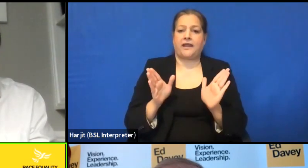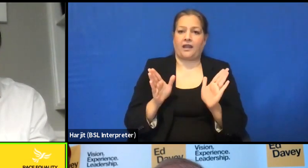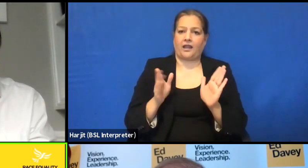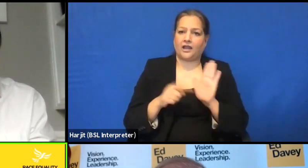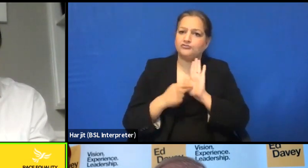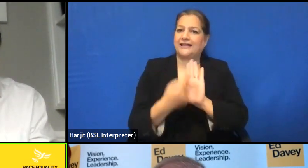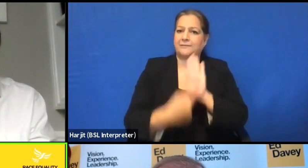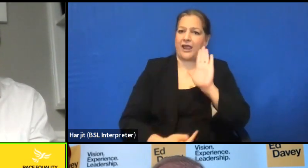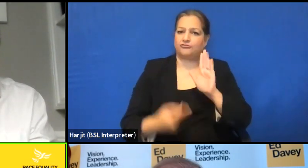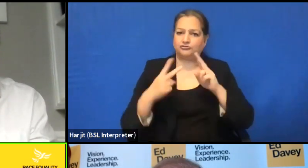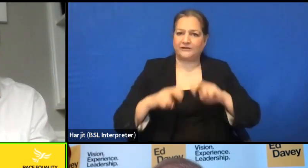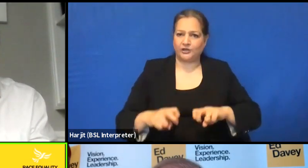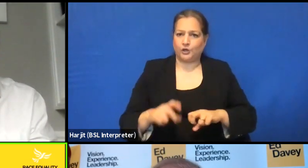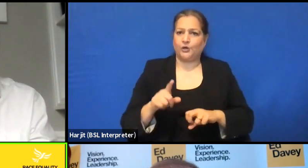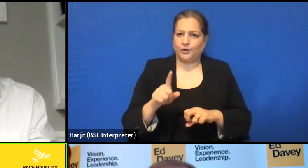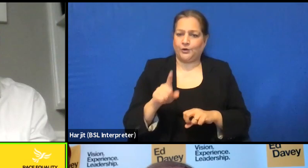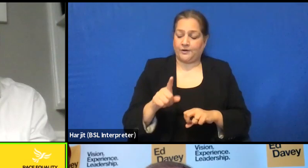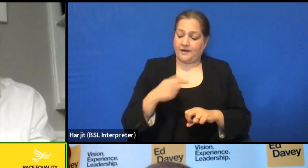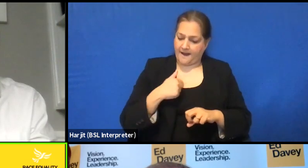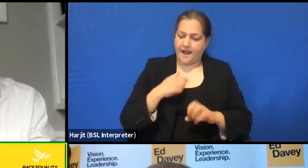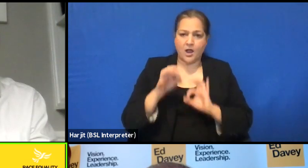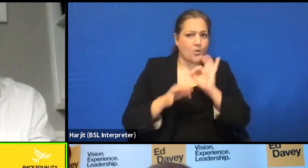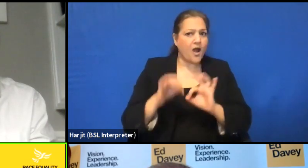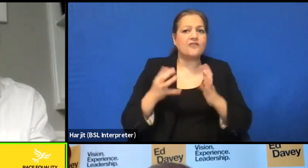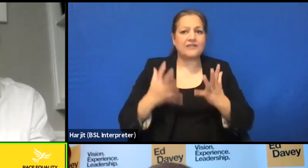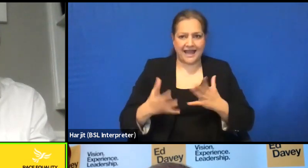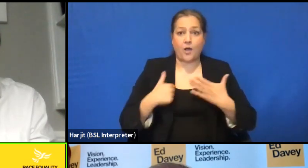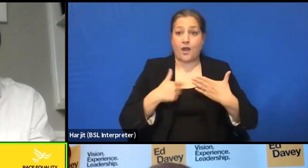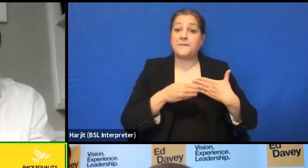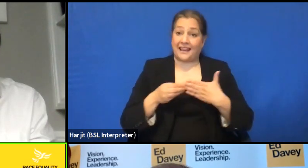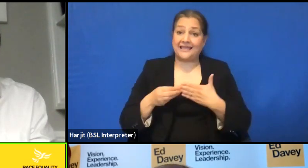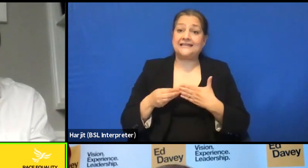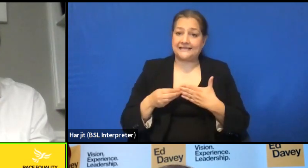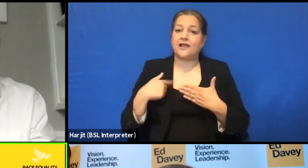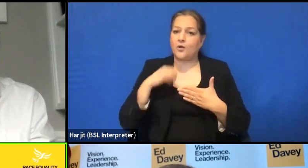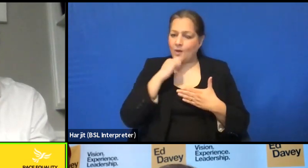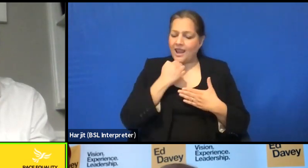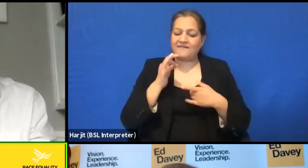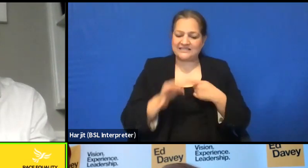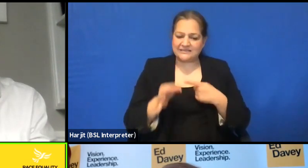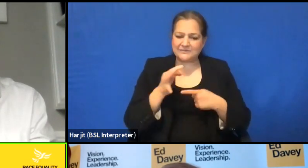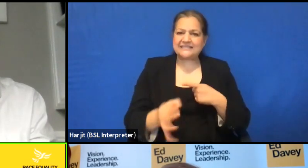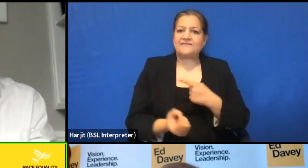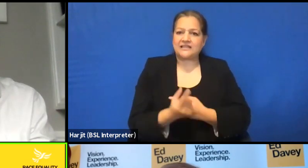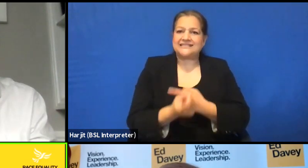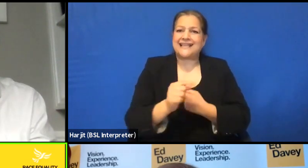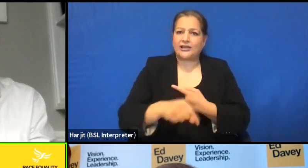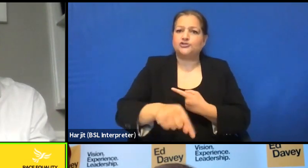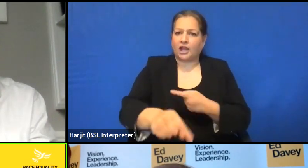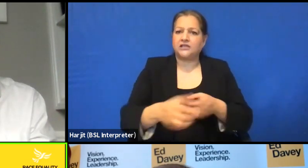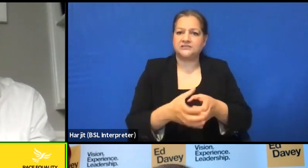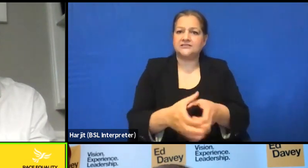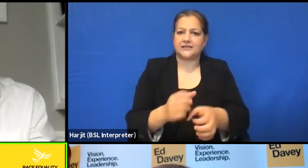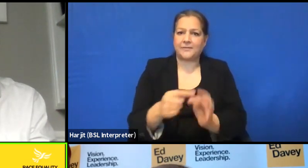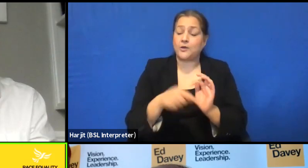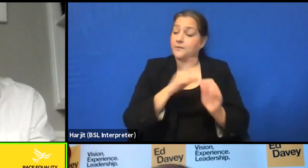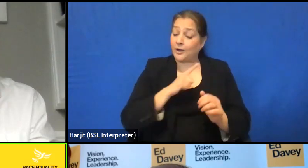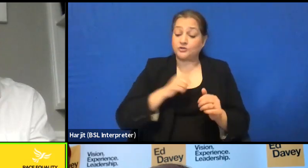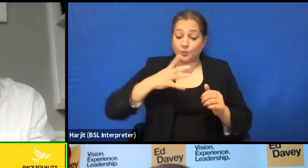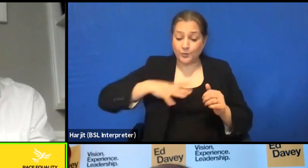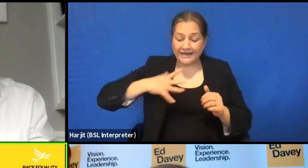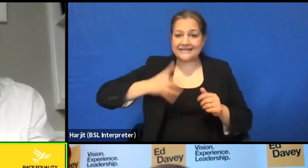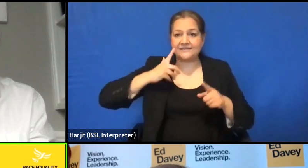that I'm leading now, then I am intending to hold specific sessions on this, because we have to get to the bottom of it and